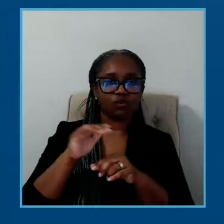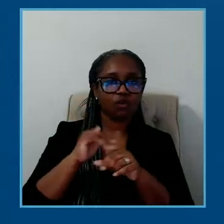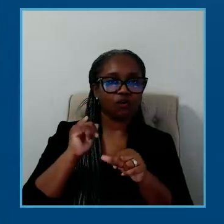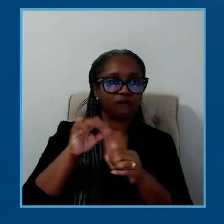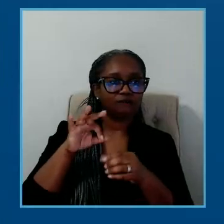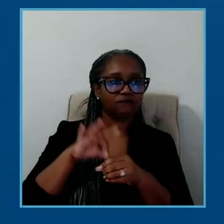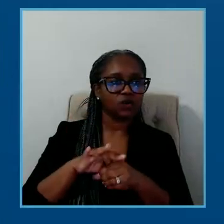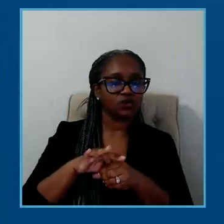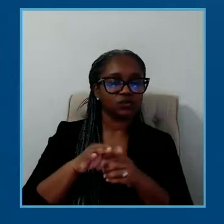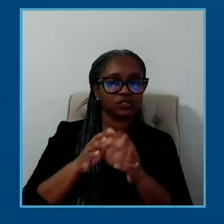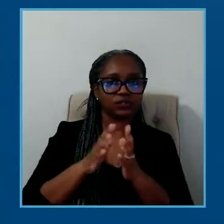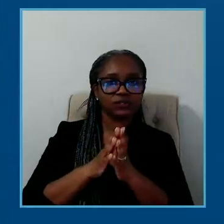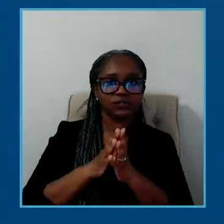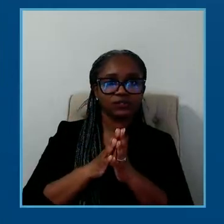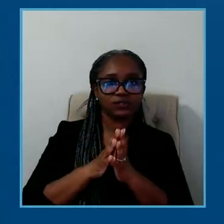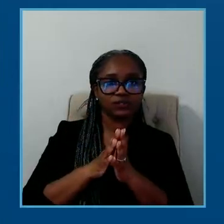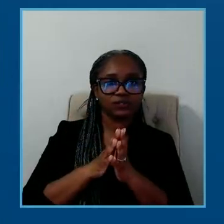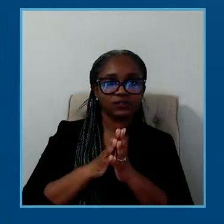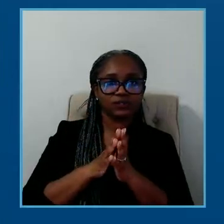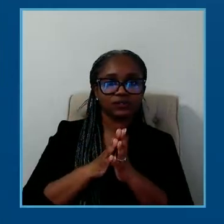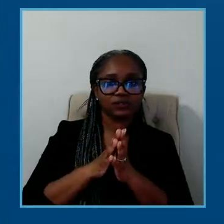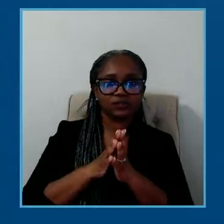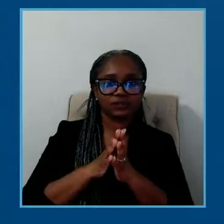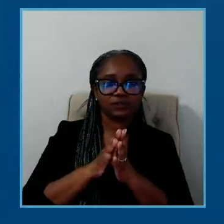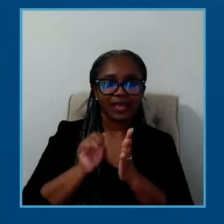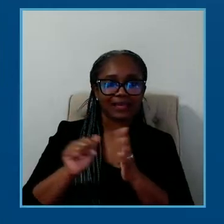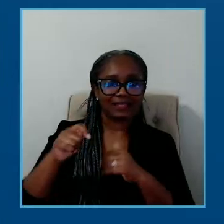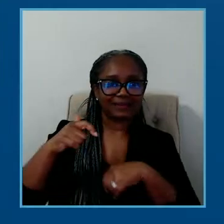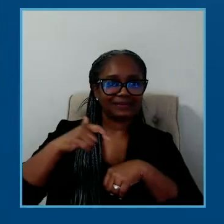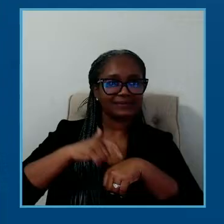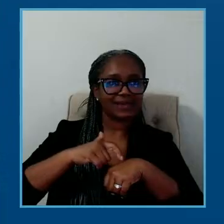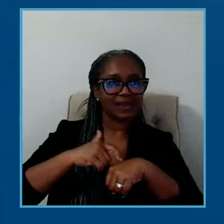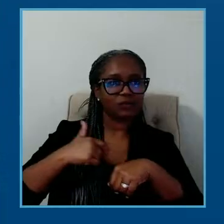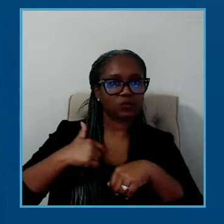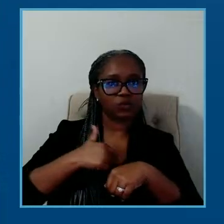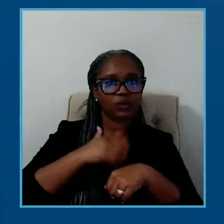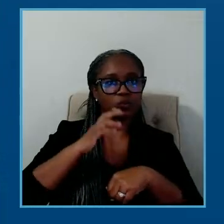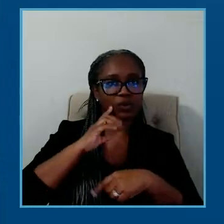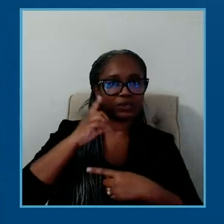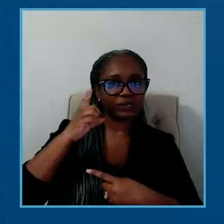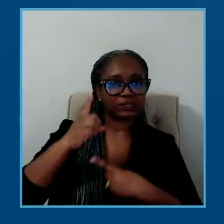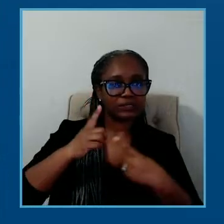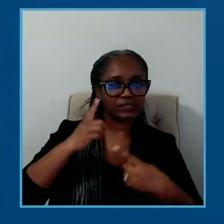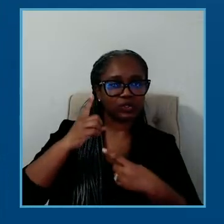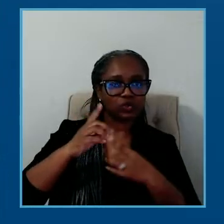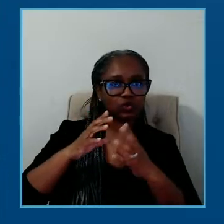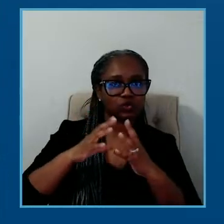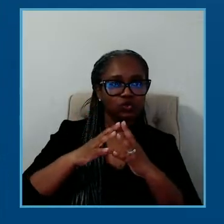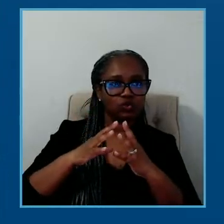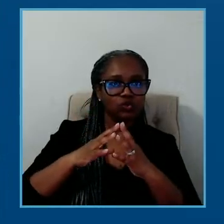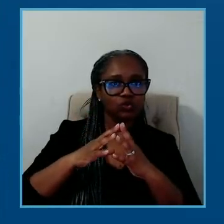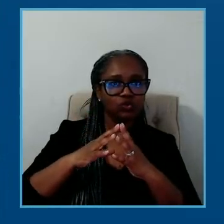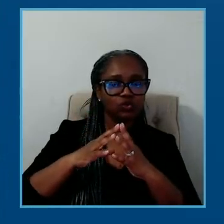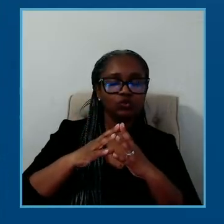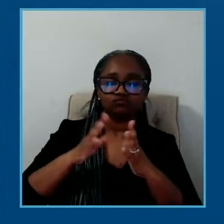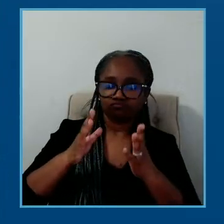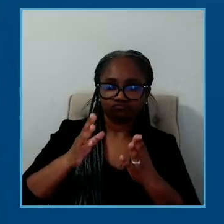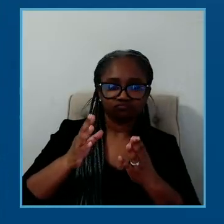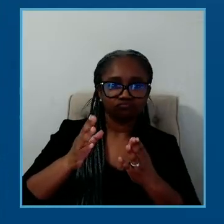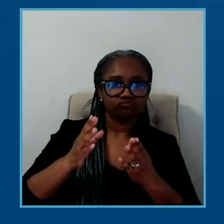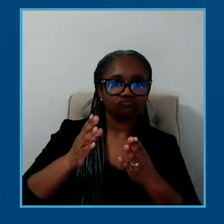At this time, we will consider. Here, let me get there. A resolution has been offered and